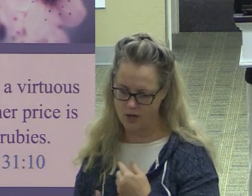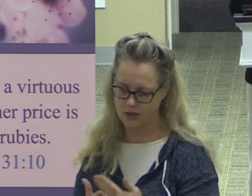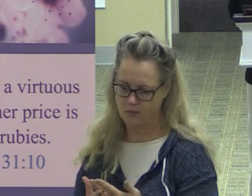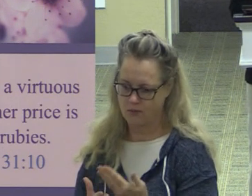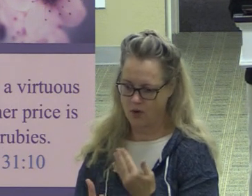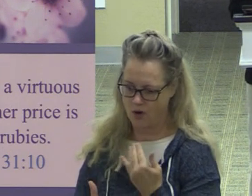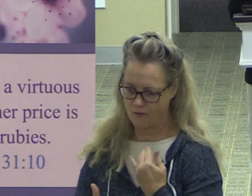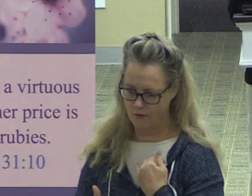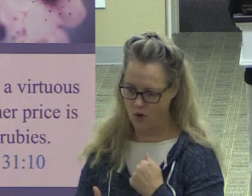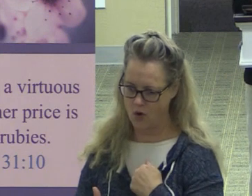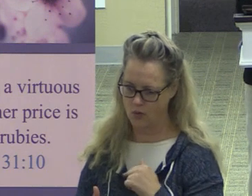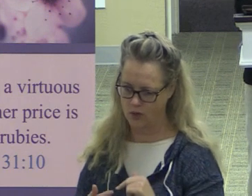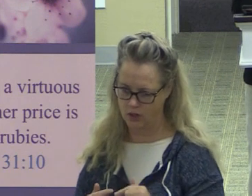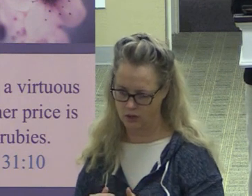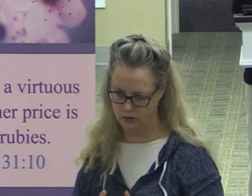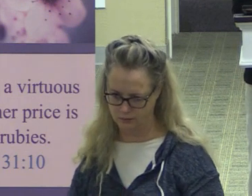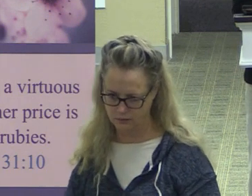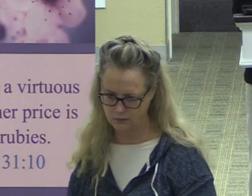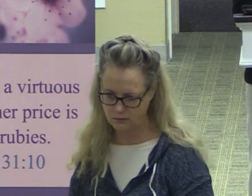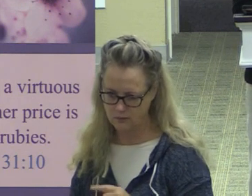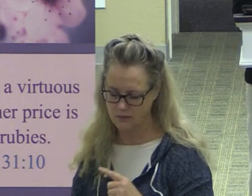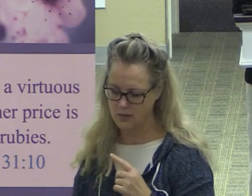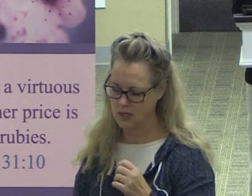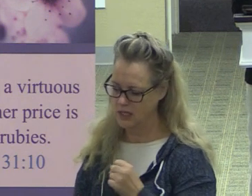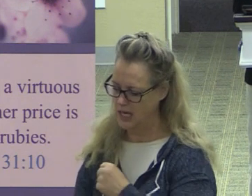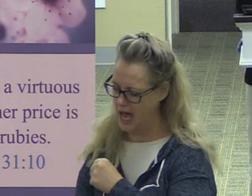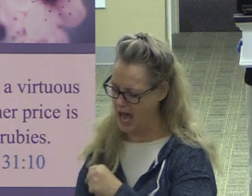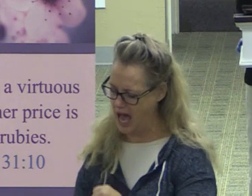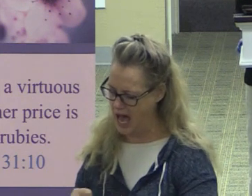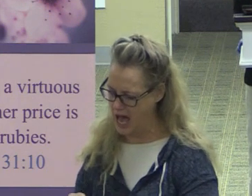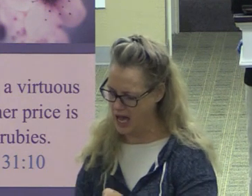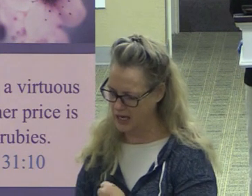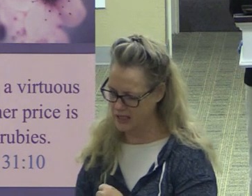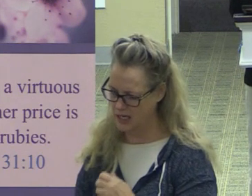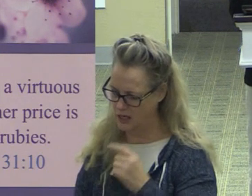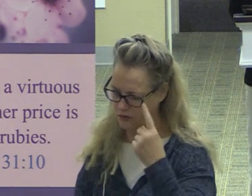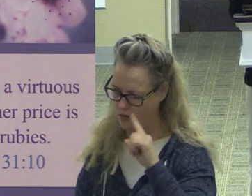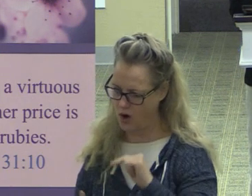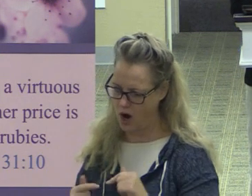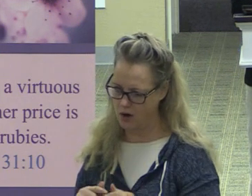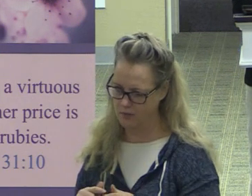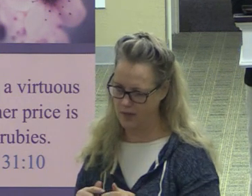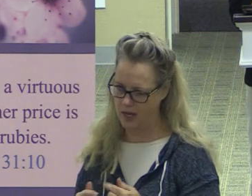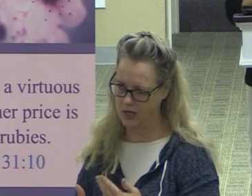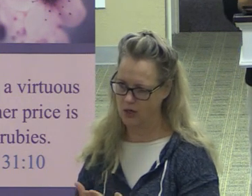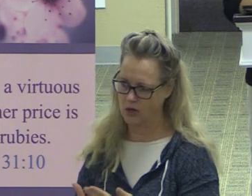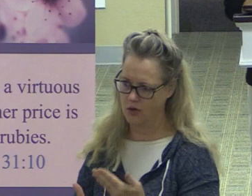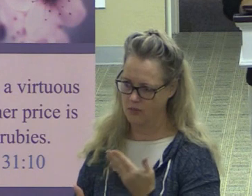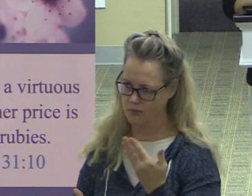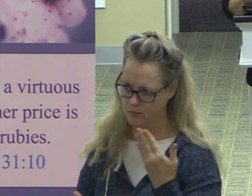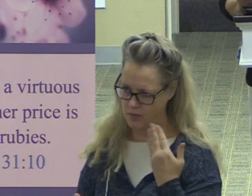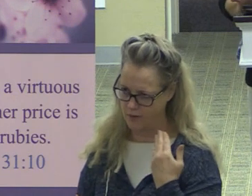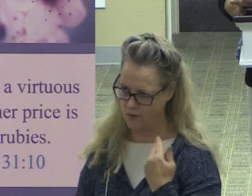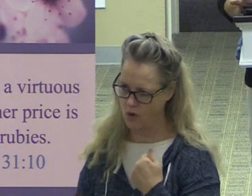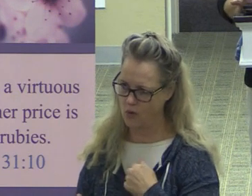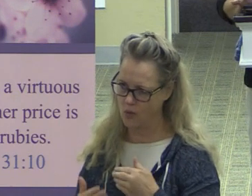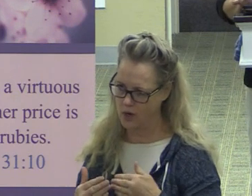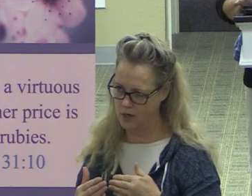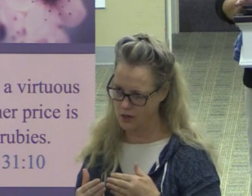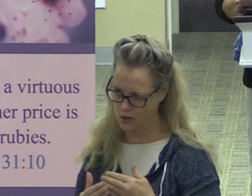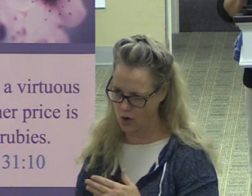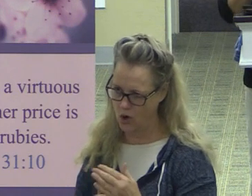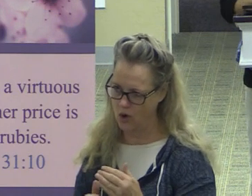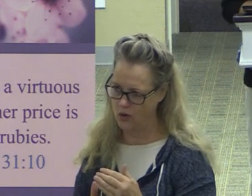future pain. He was doing that here in John chapter 17. So,